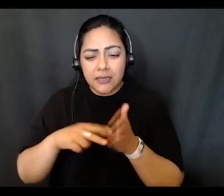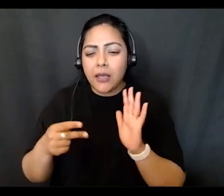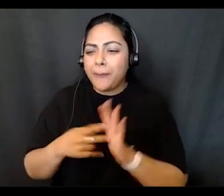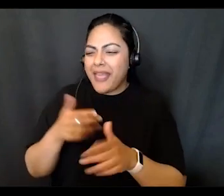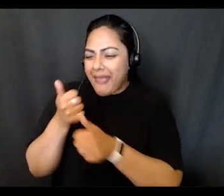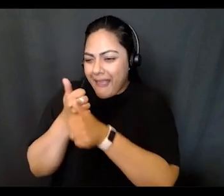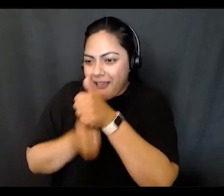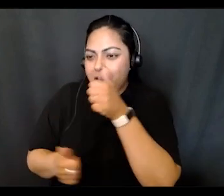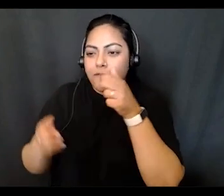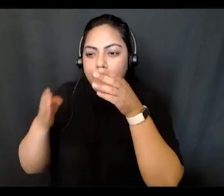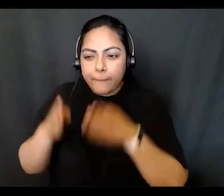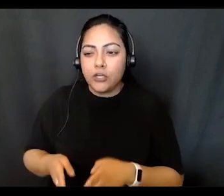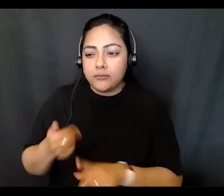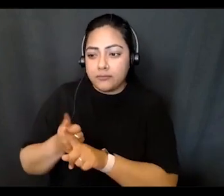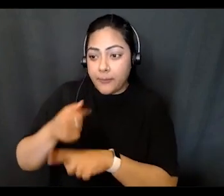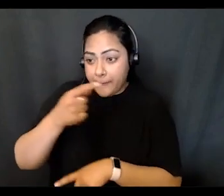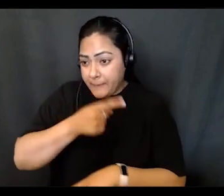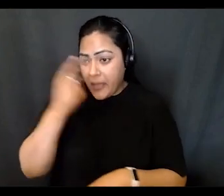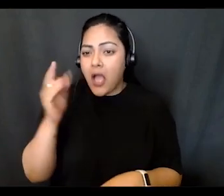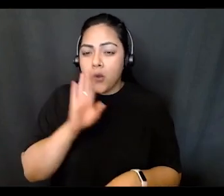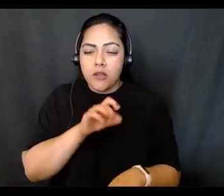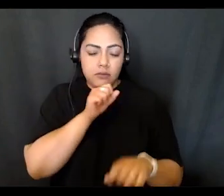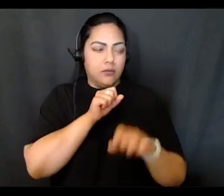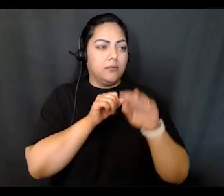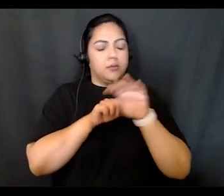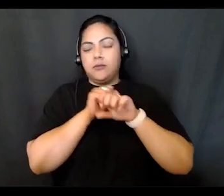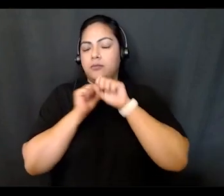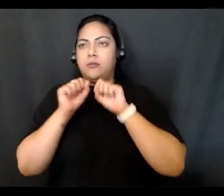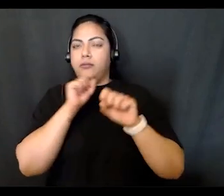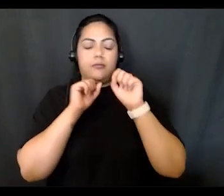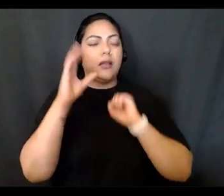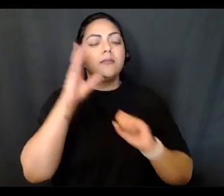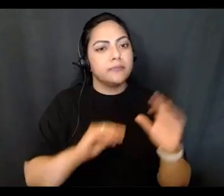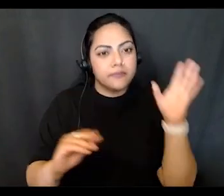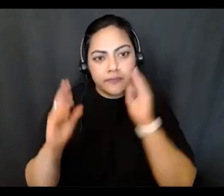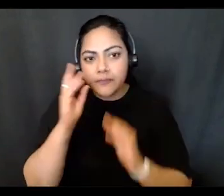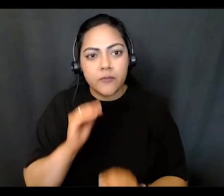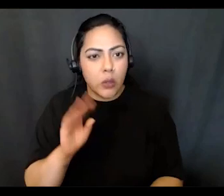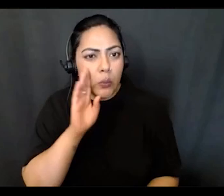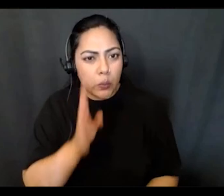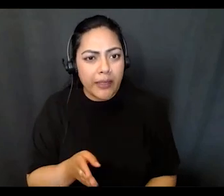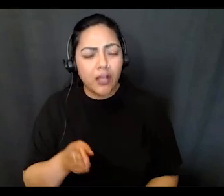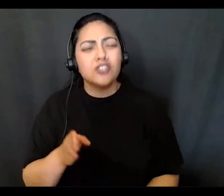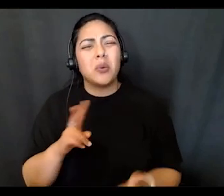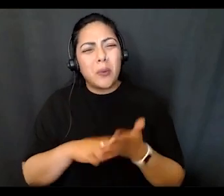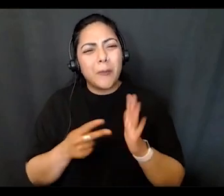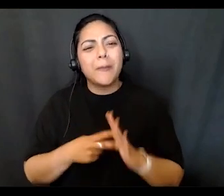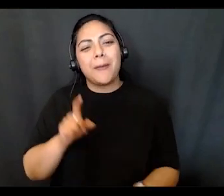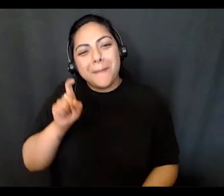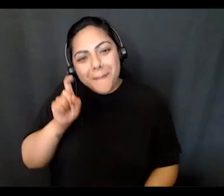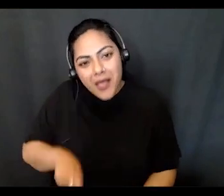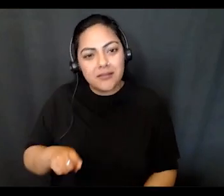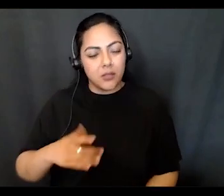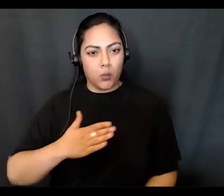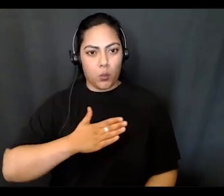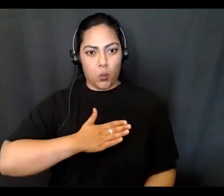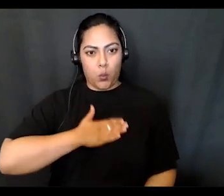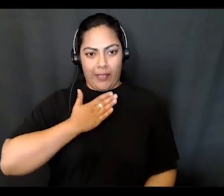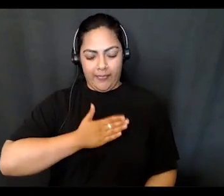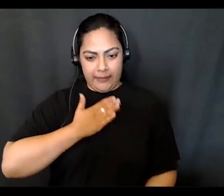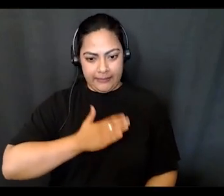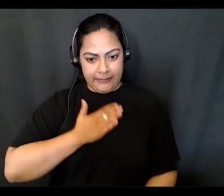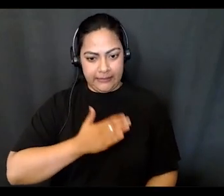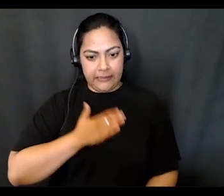focused interruption, which is why we really need to be kind and be willing to engage